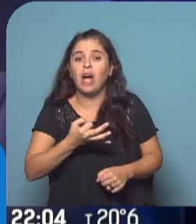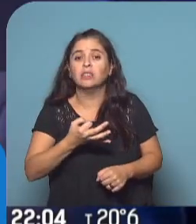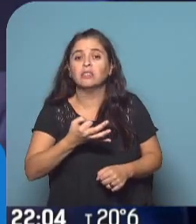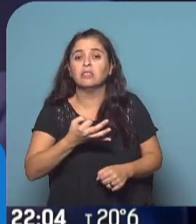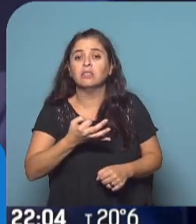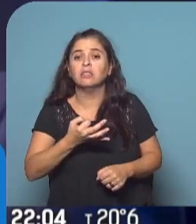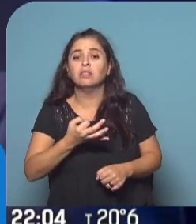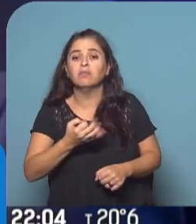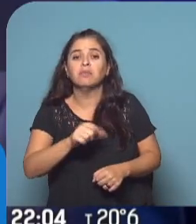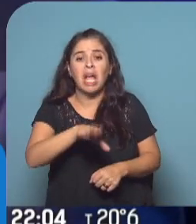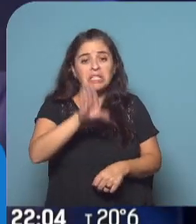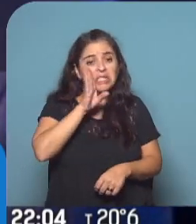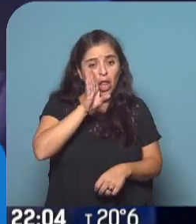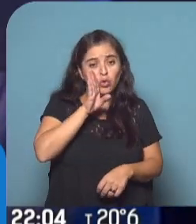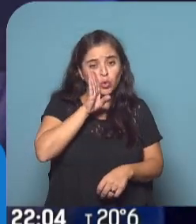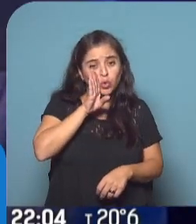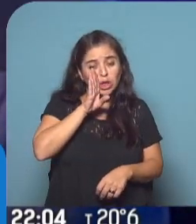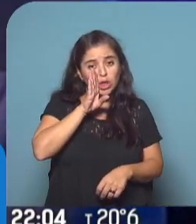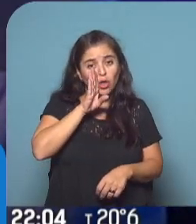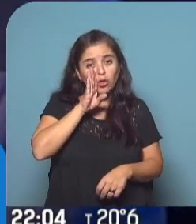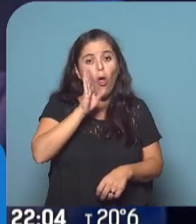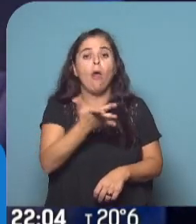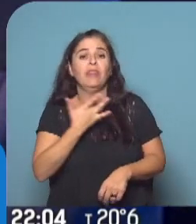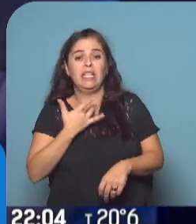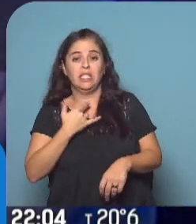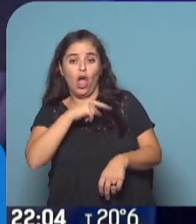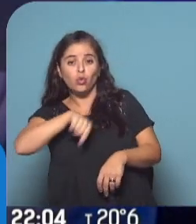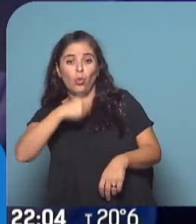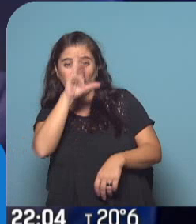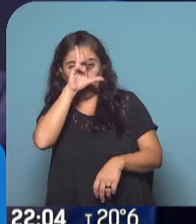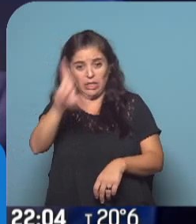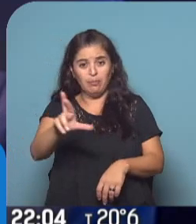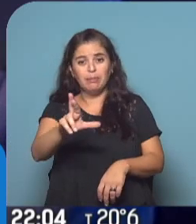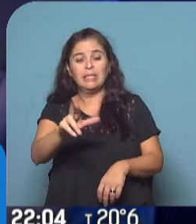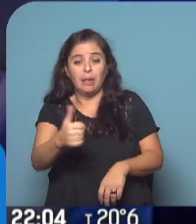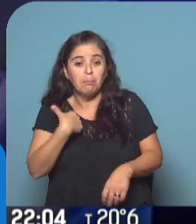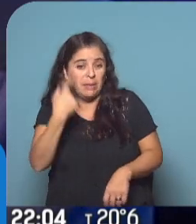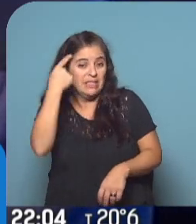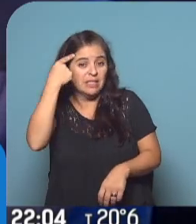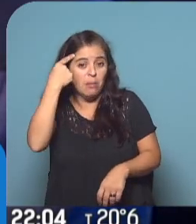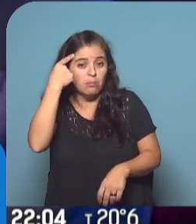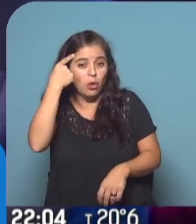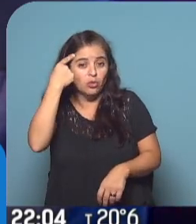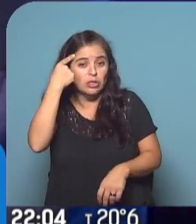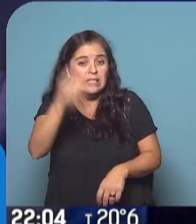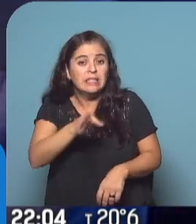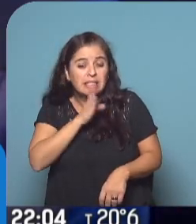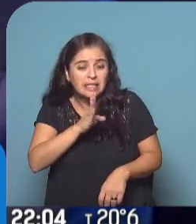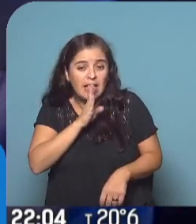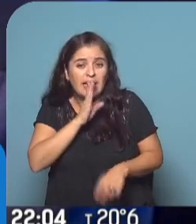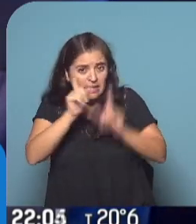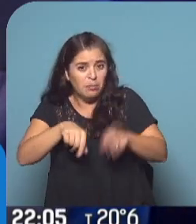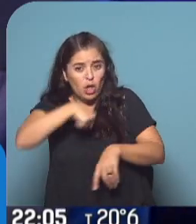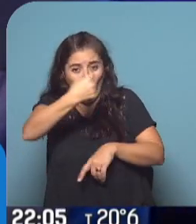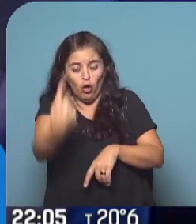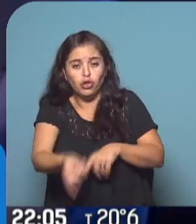stop Iranian aggression. And I believe that Israel and all the countries of the region and all the countries who seek peace in the world should